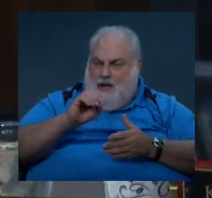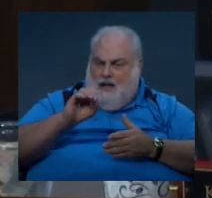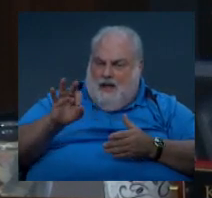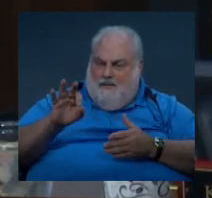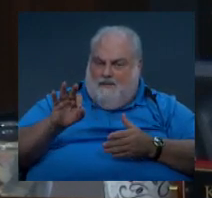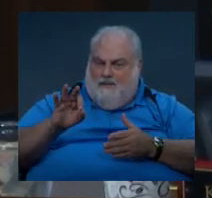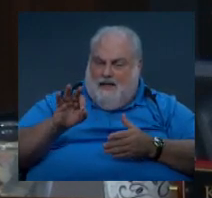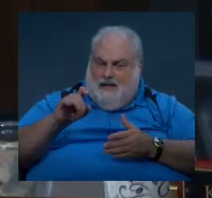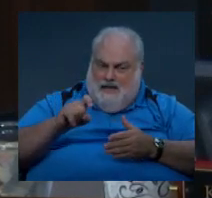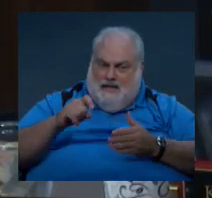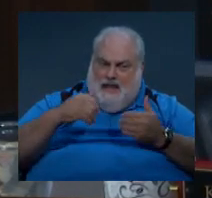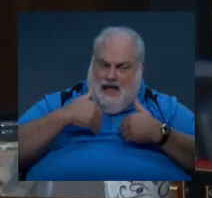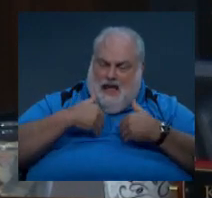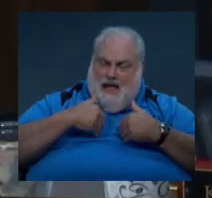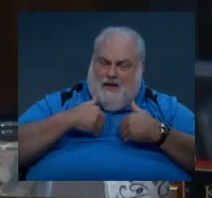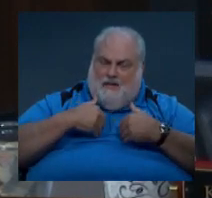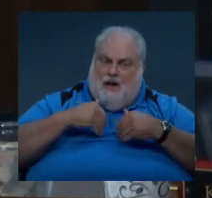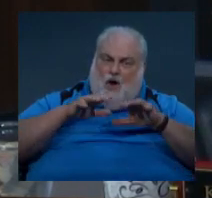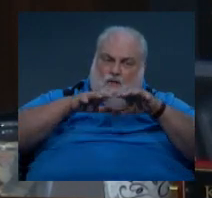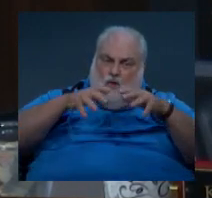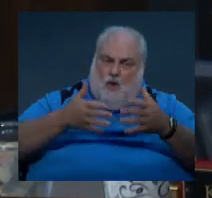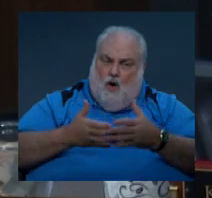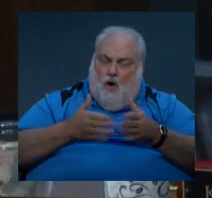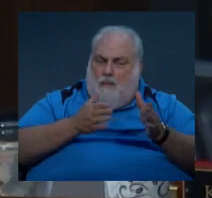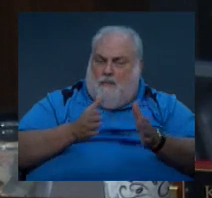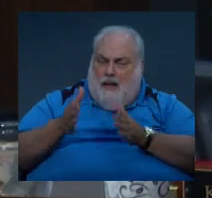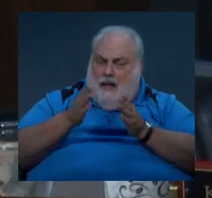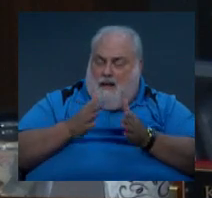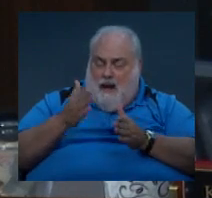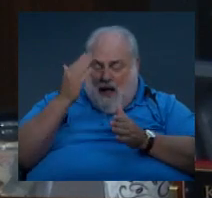that created a need for us to have a master plan in the first place. So I